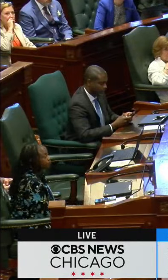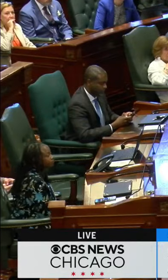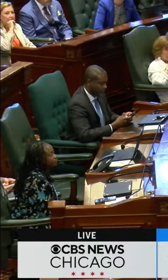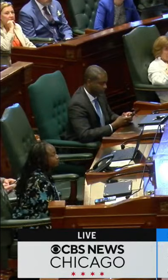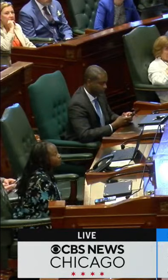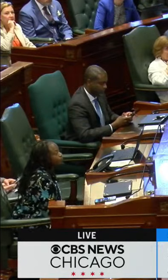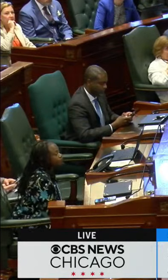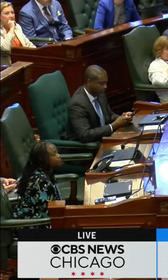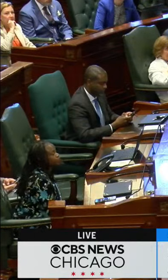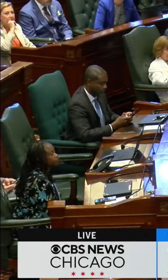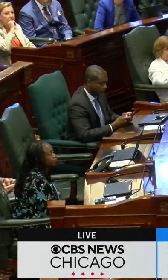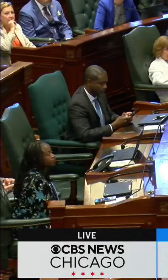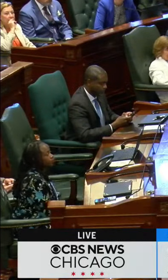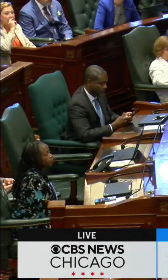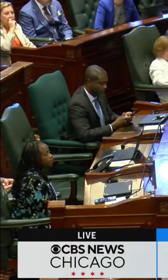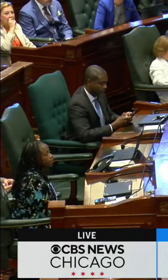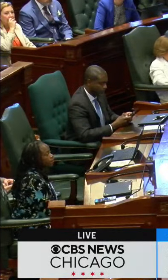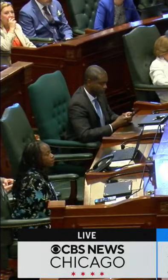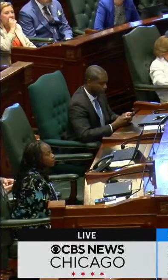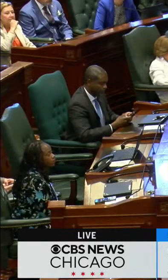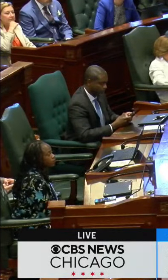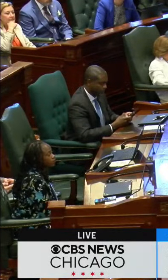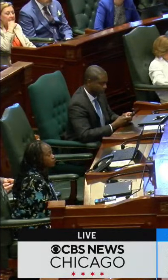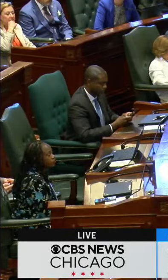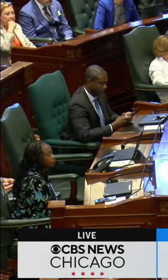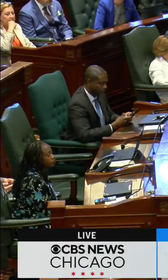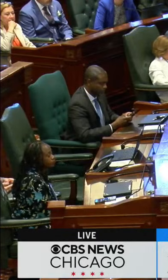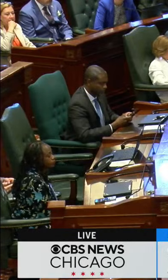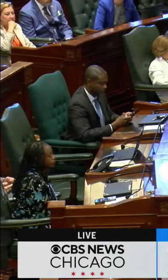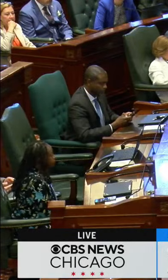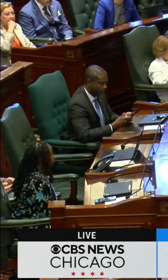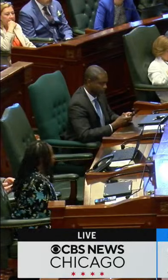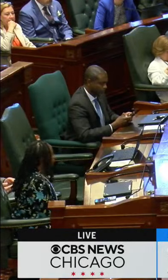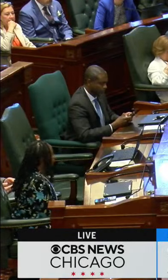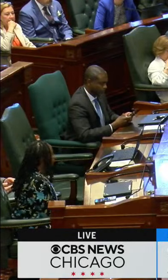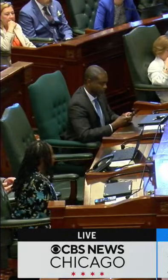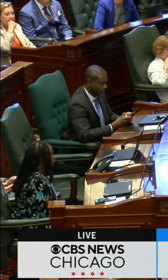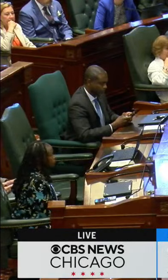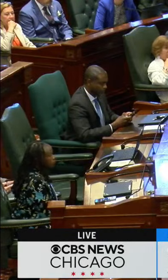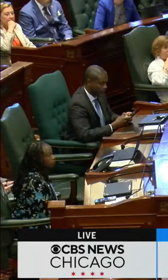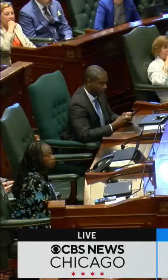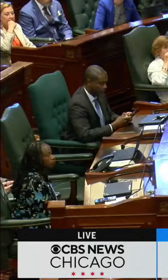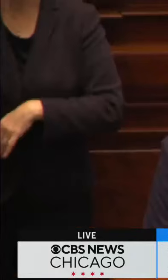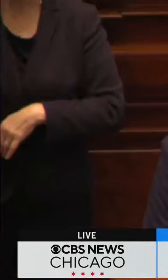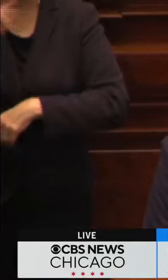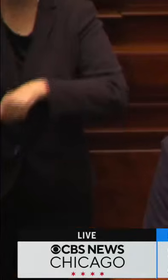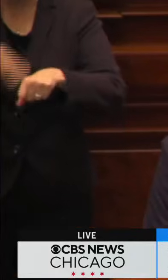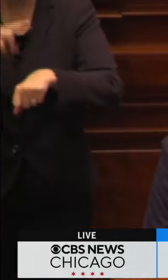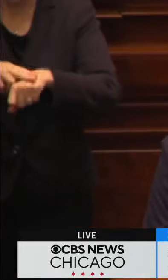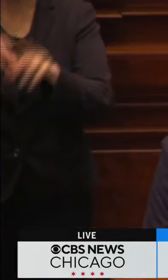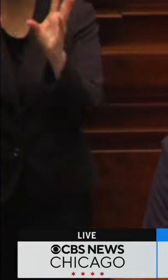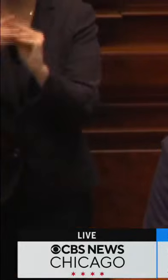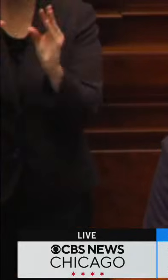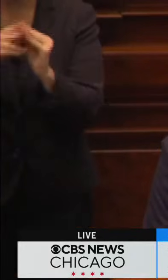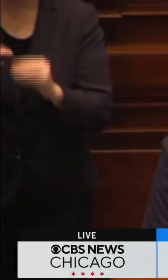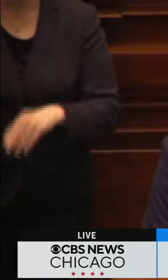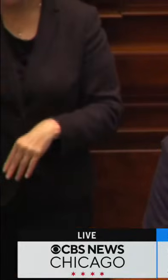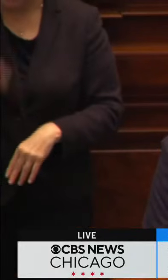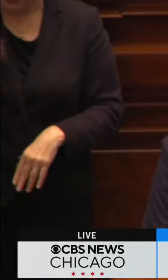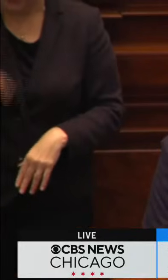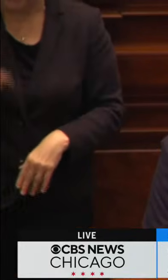1983. And whereas Senator Durbin attended the Democratic National Convention as a delegate